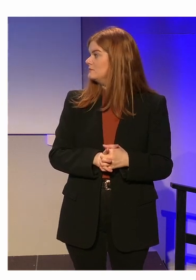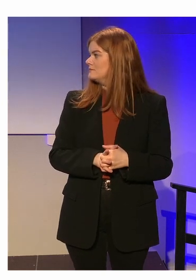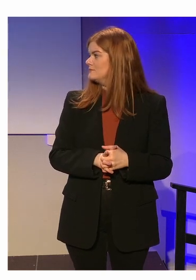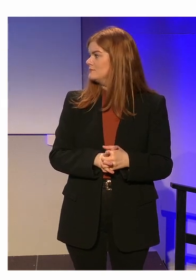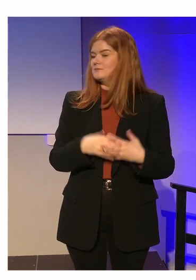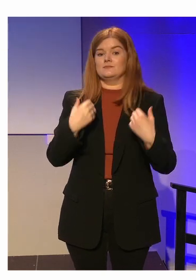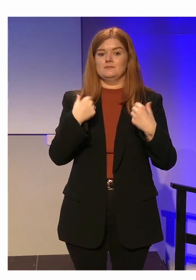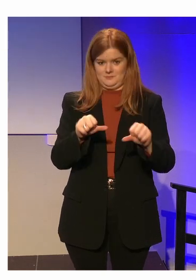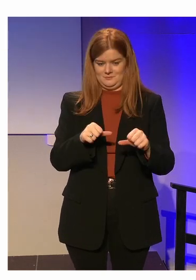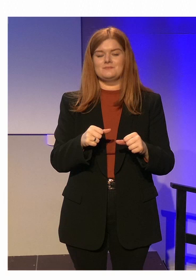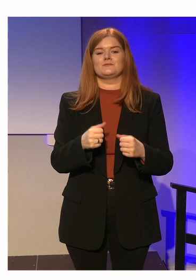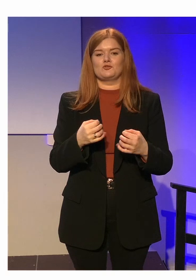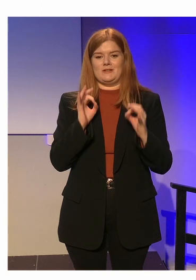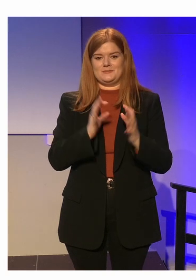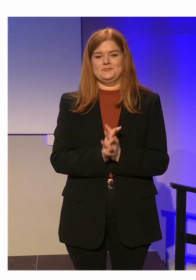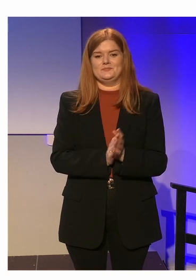Great.